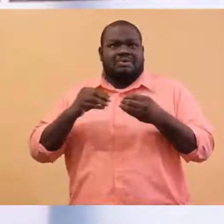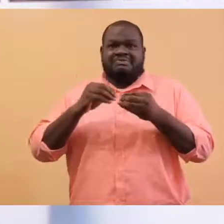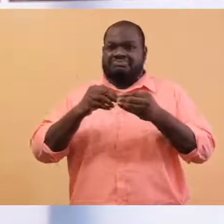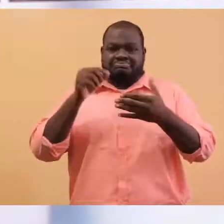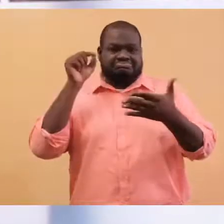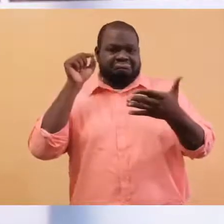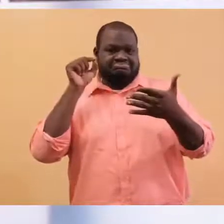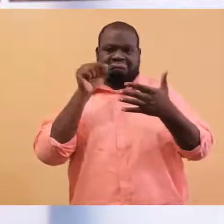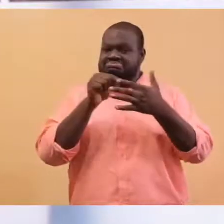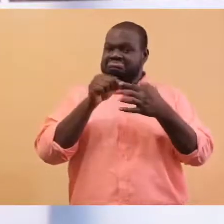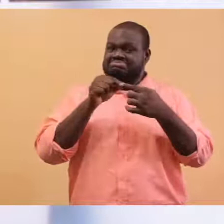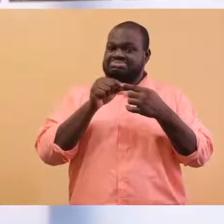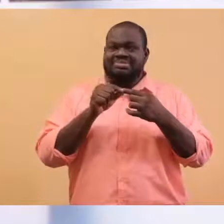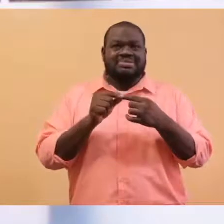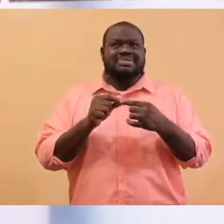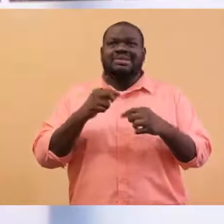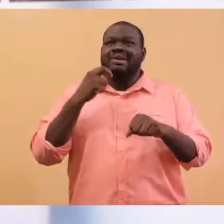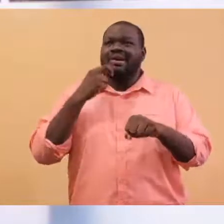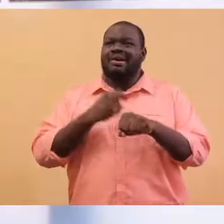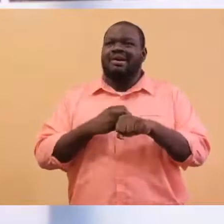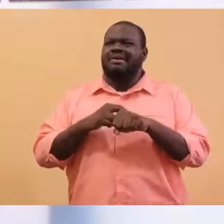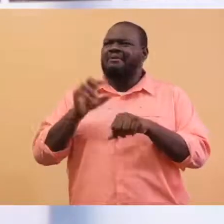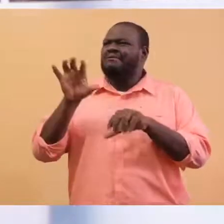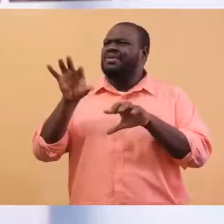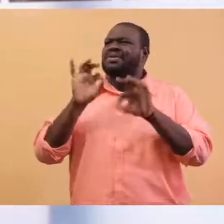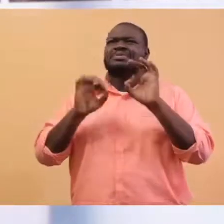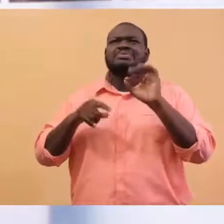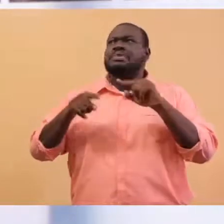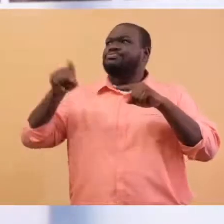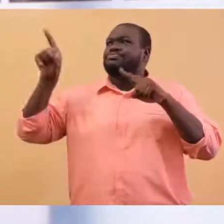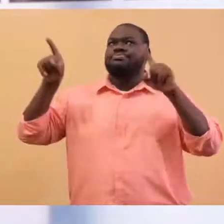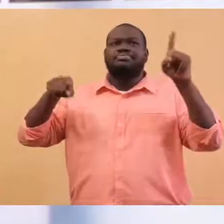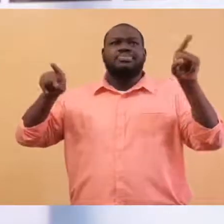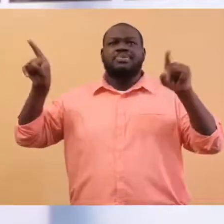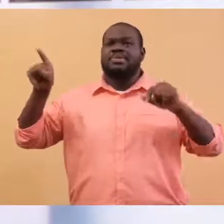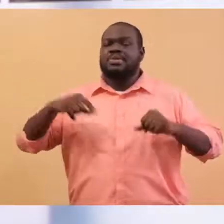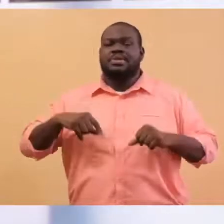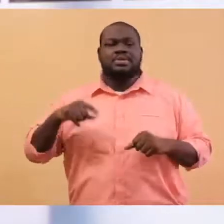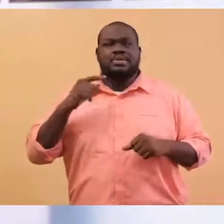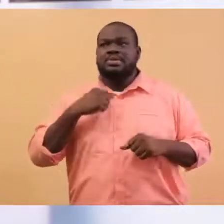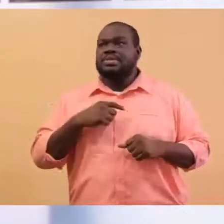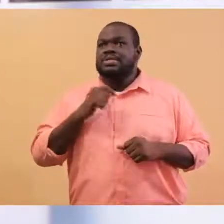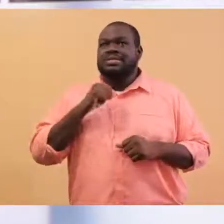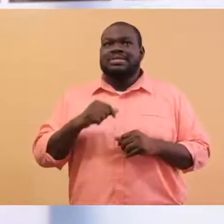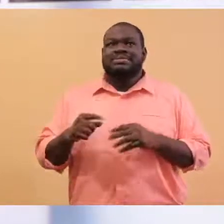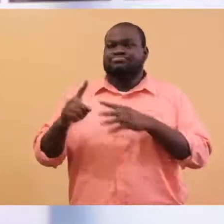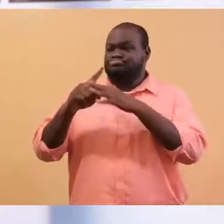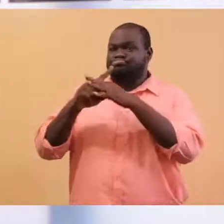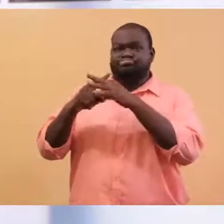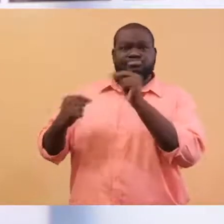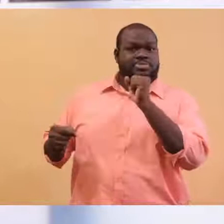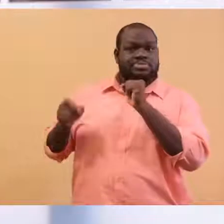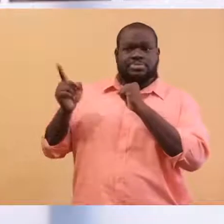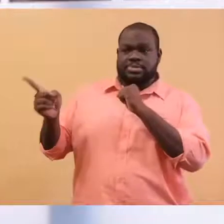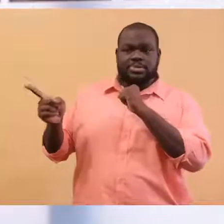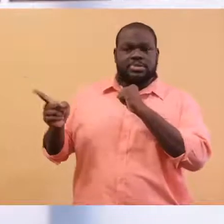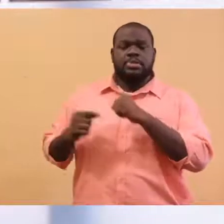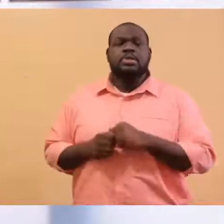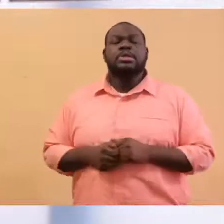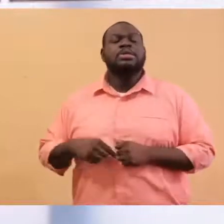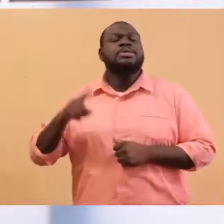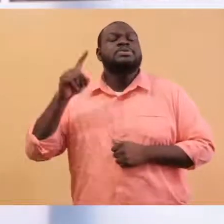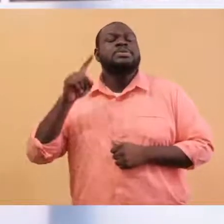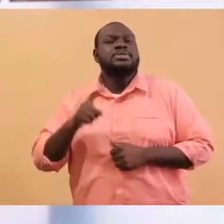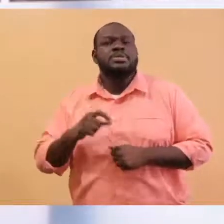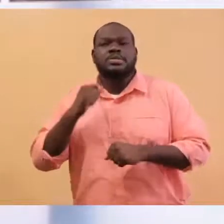as such, it is very difficult to locate someone who does not want to be found. And hence, we must